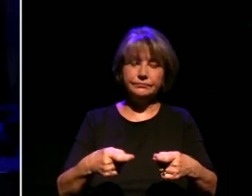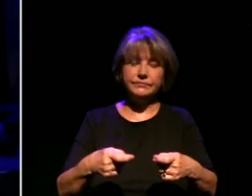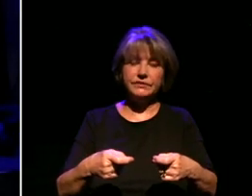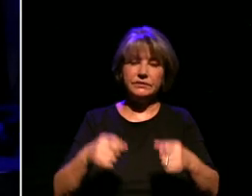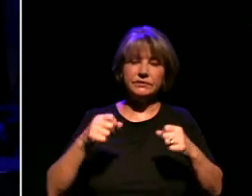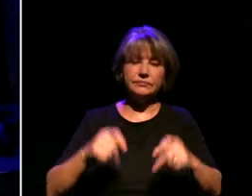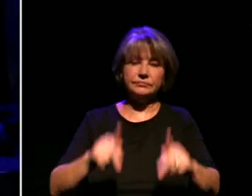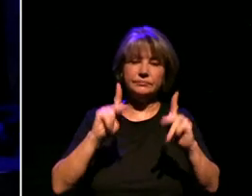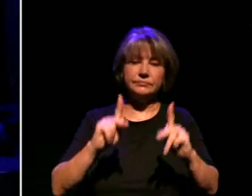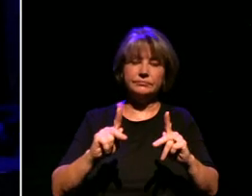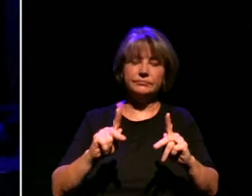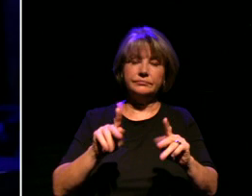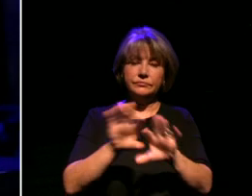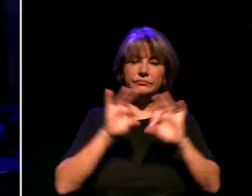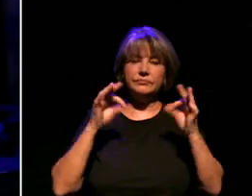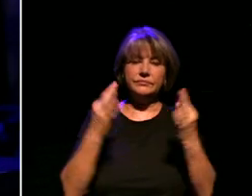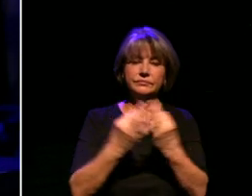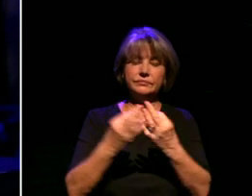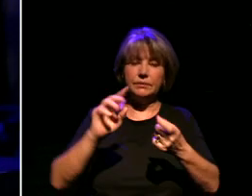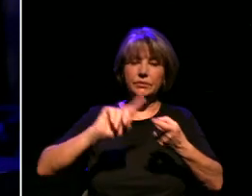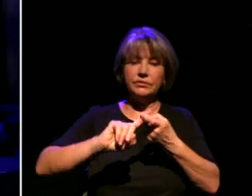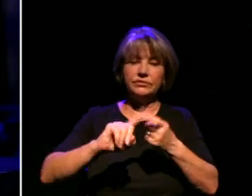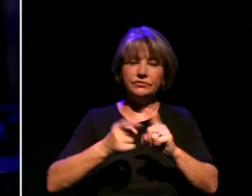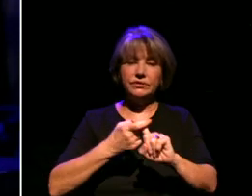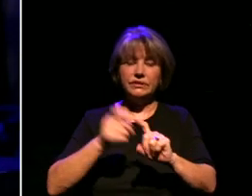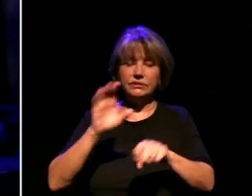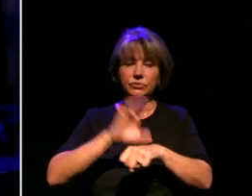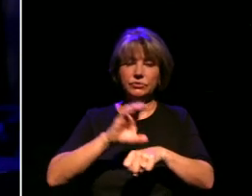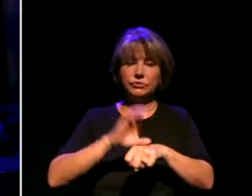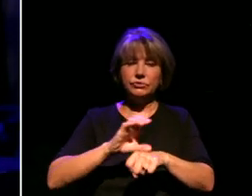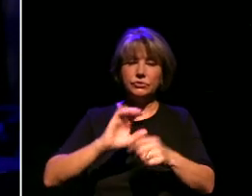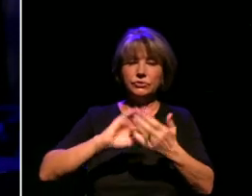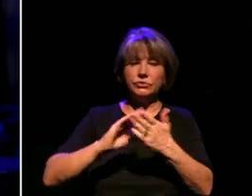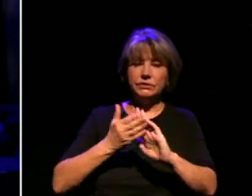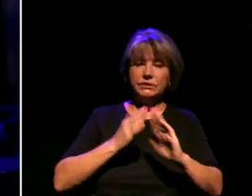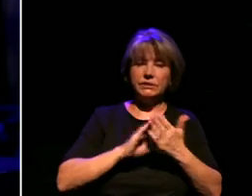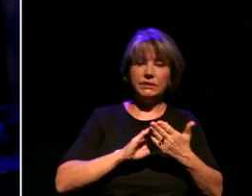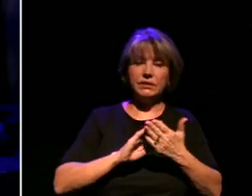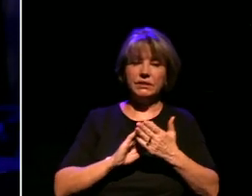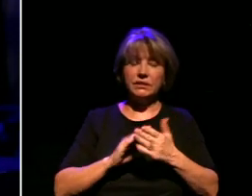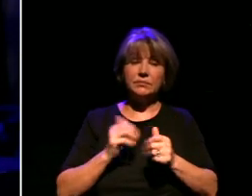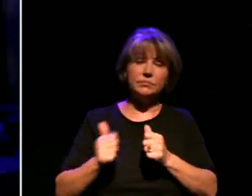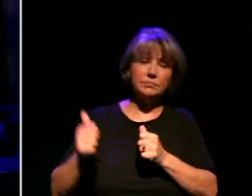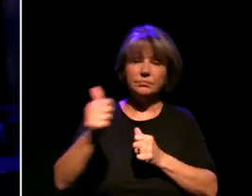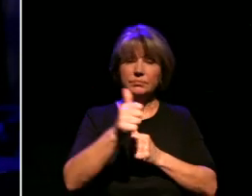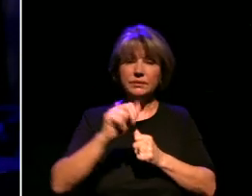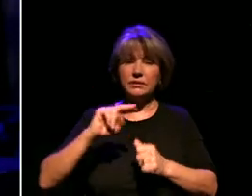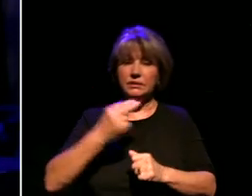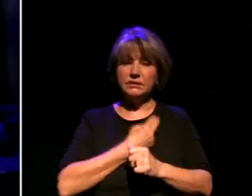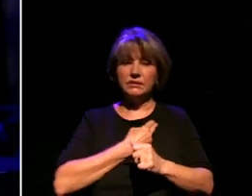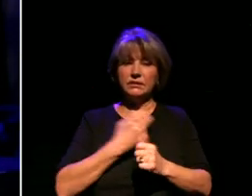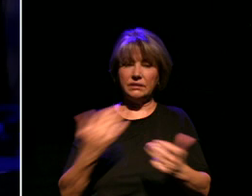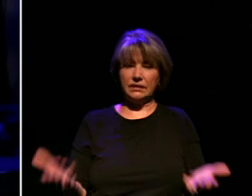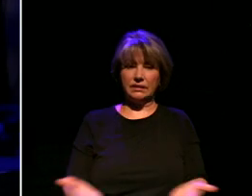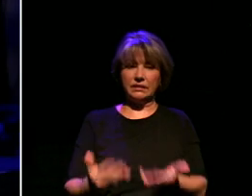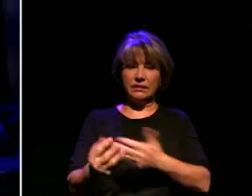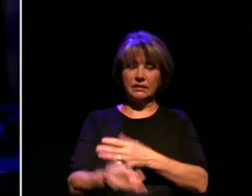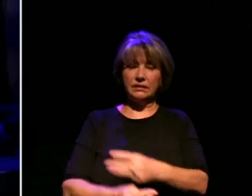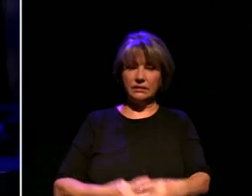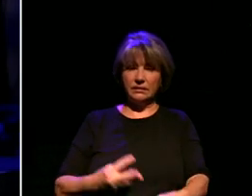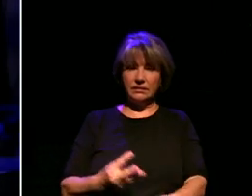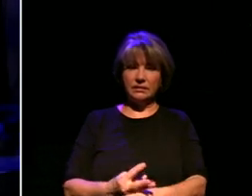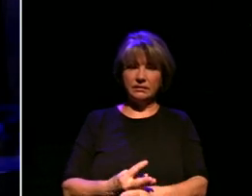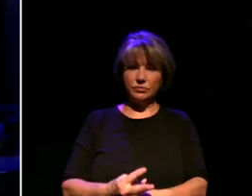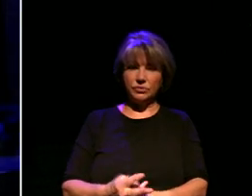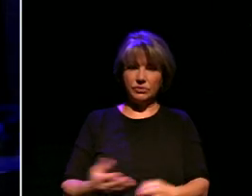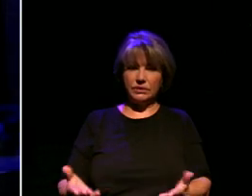our family, with our friends, with our church, with our city, and even beyond us in our world. So as we think about